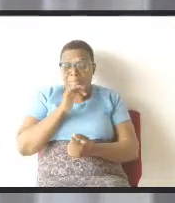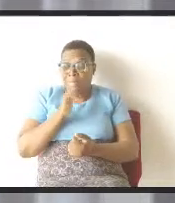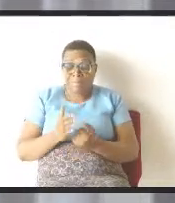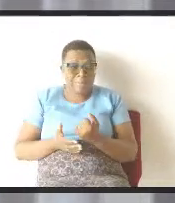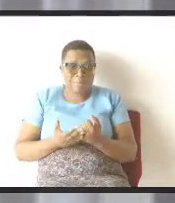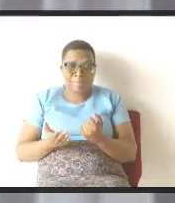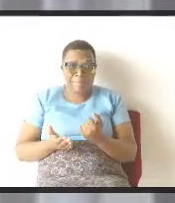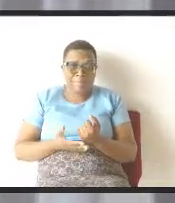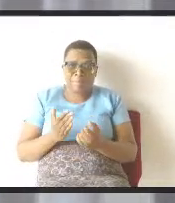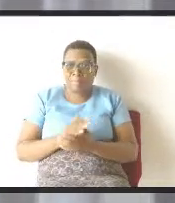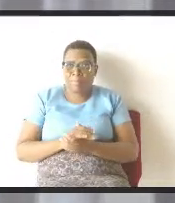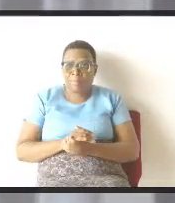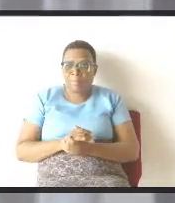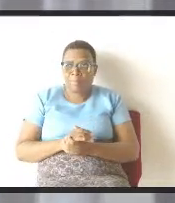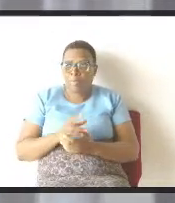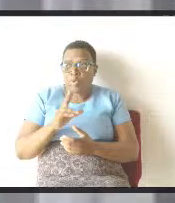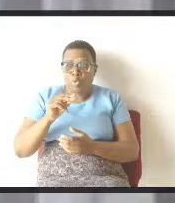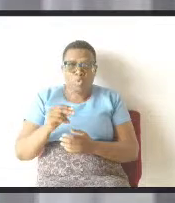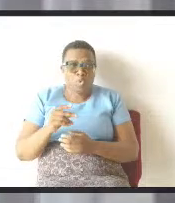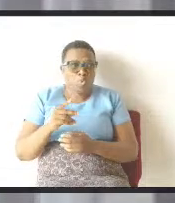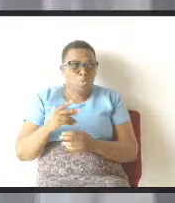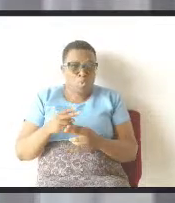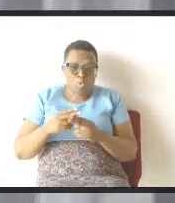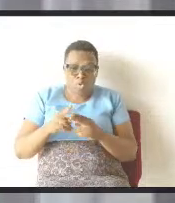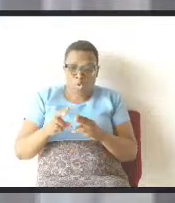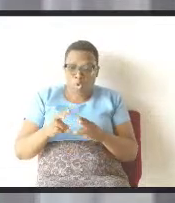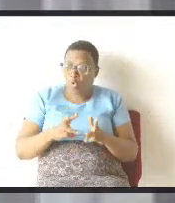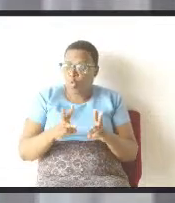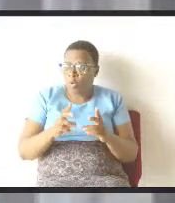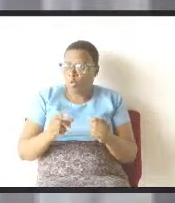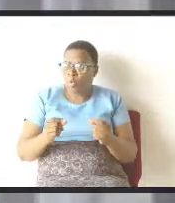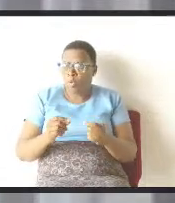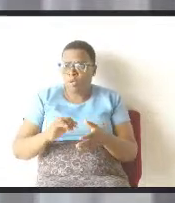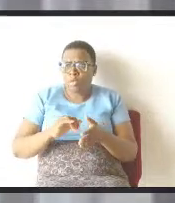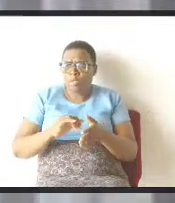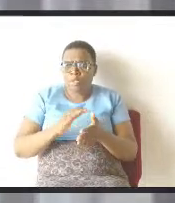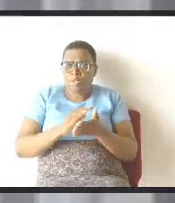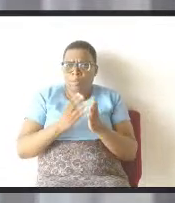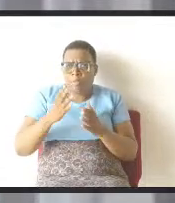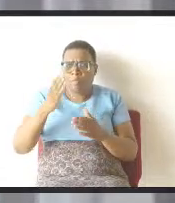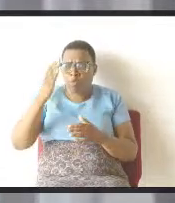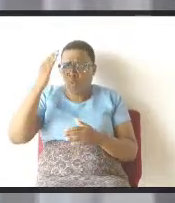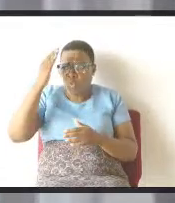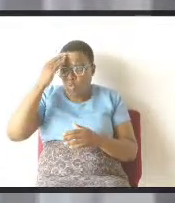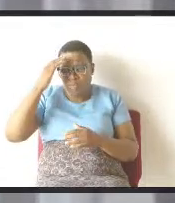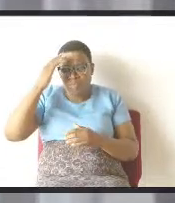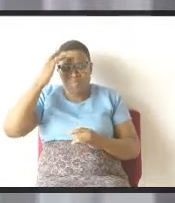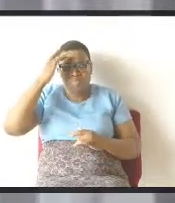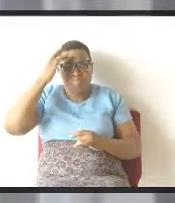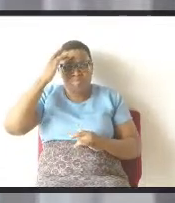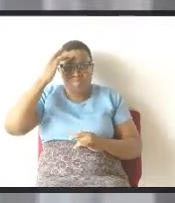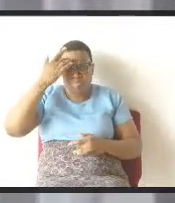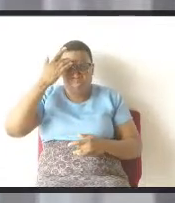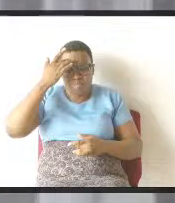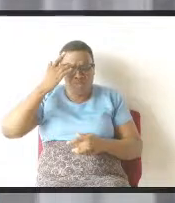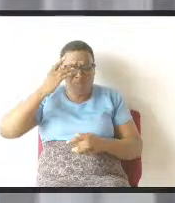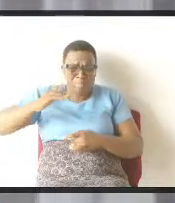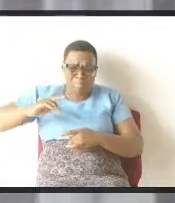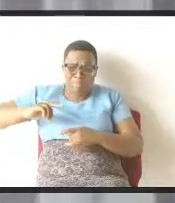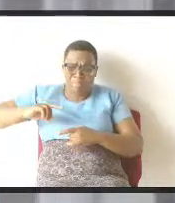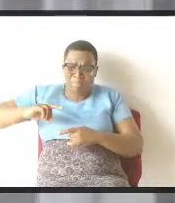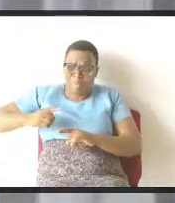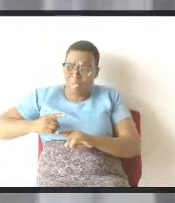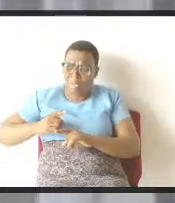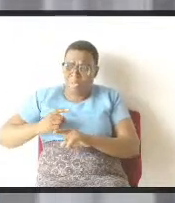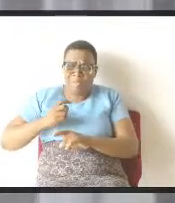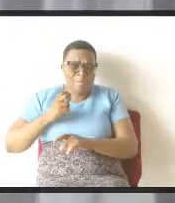There are no shortcuts. Many of you know what I'm saying. Some of it is pain. Some of it is sickness. Some of it is hardship. Some of it is what you